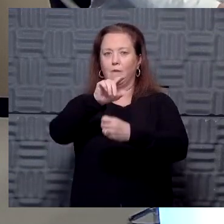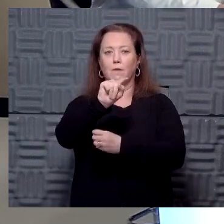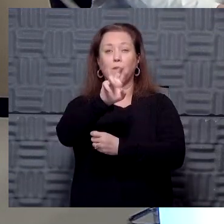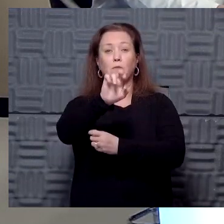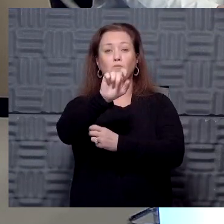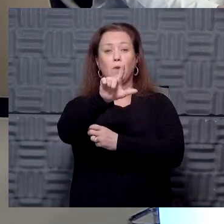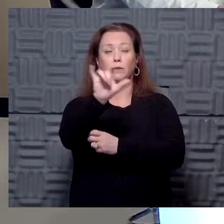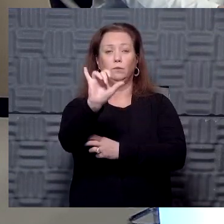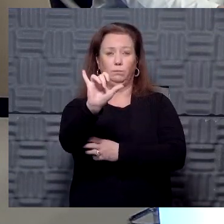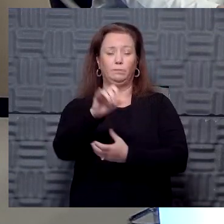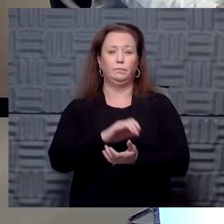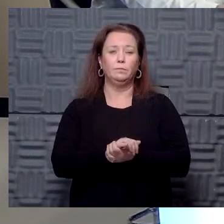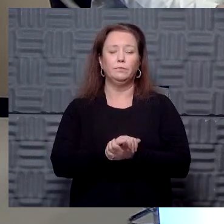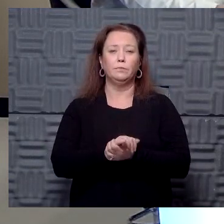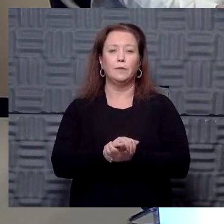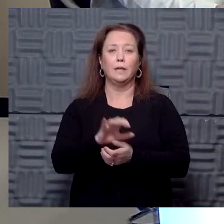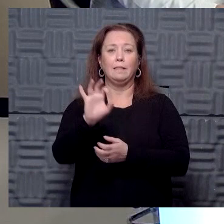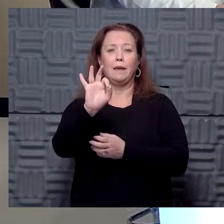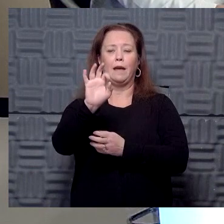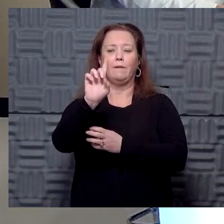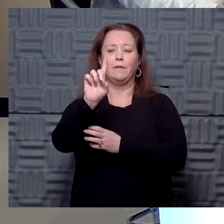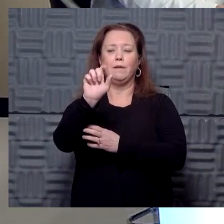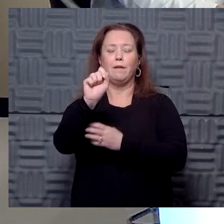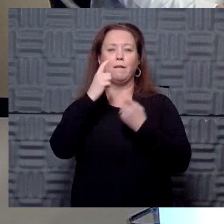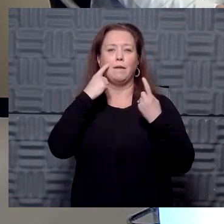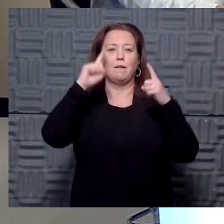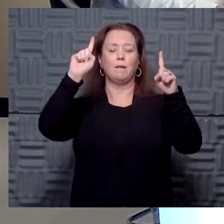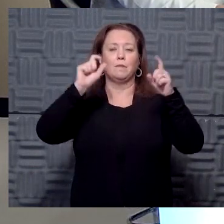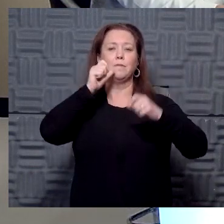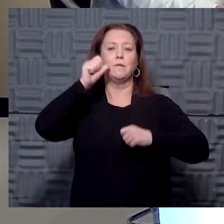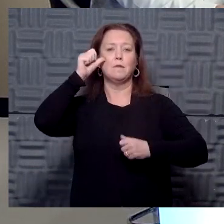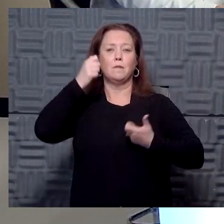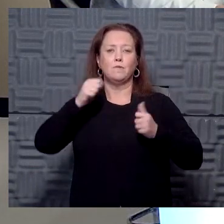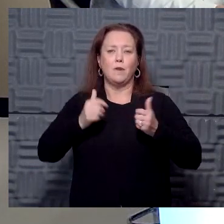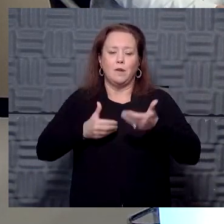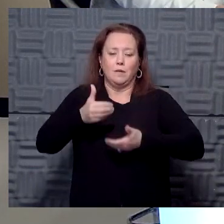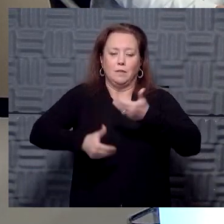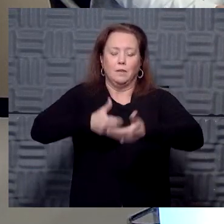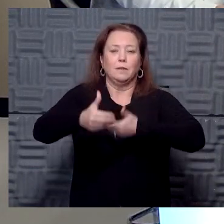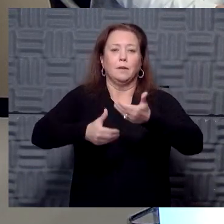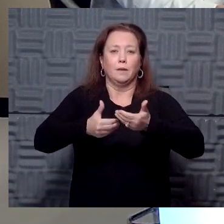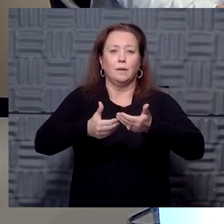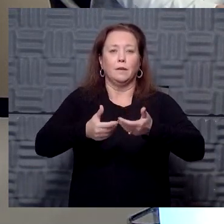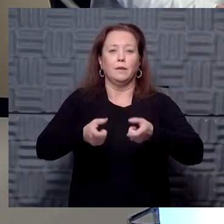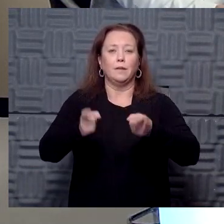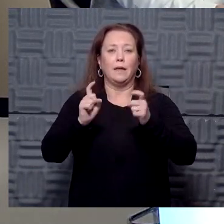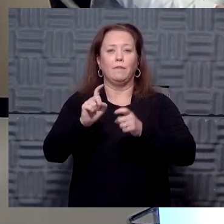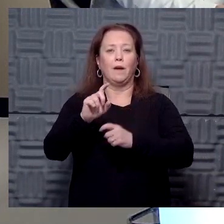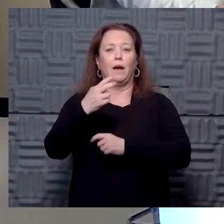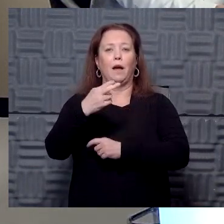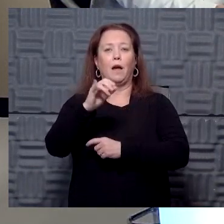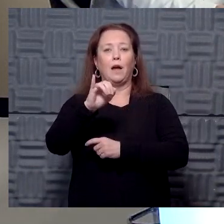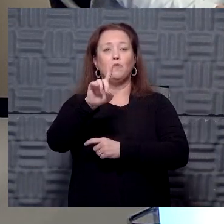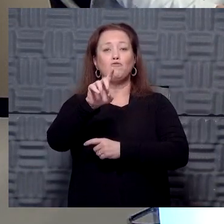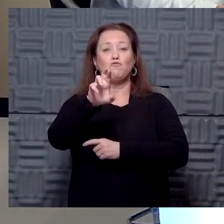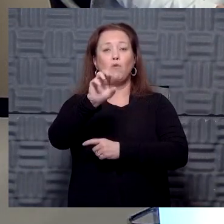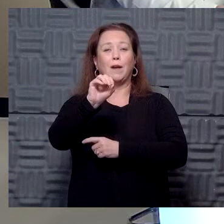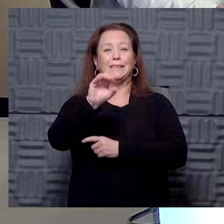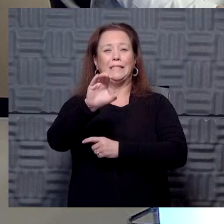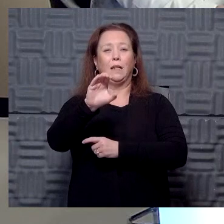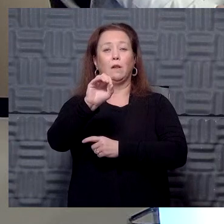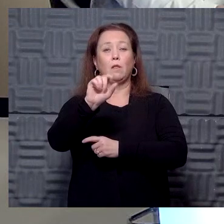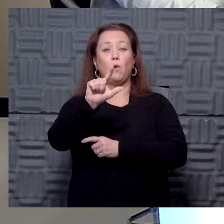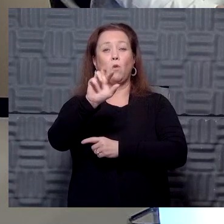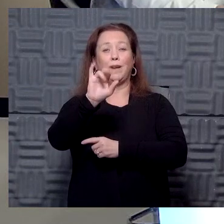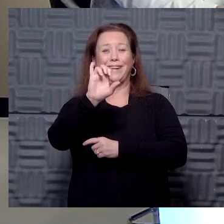then, the FDA announced yesterday they're trying to speed these things through. They just gave this indication to hydroxychloroquine much earlier